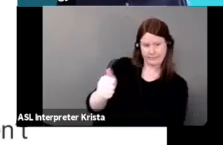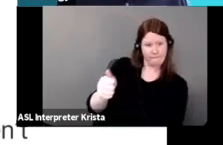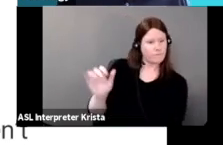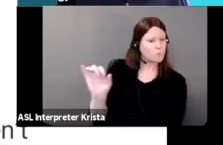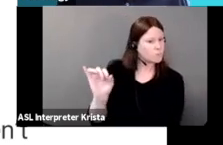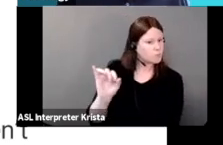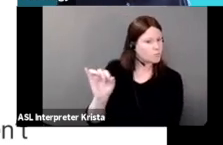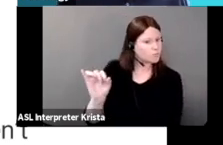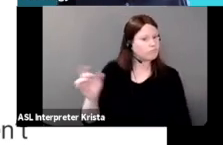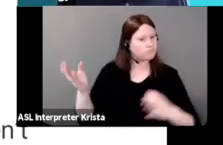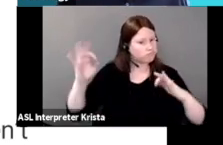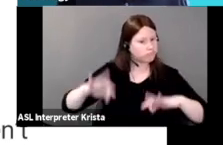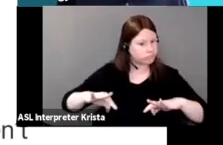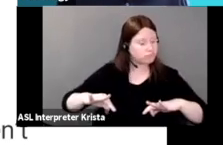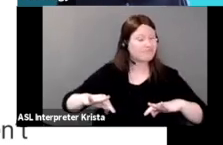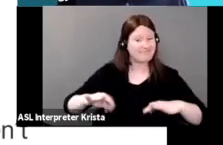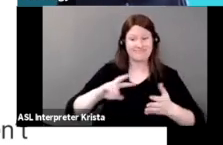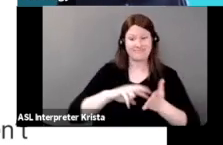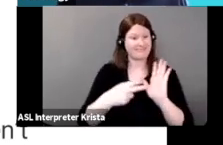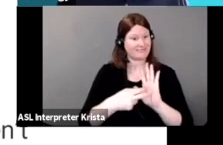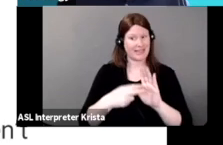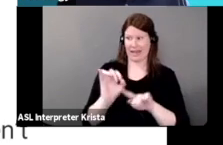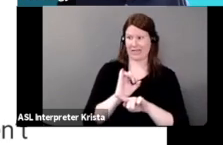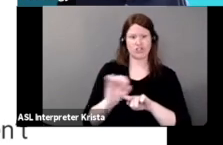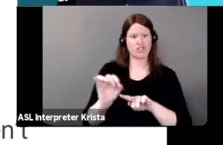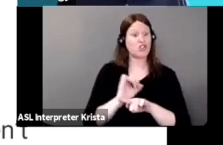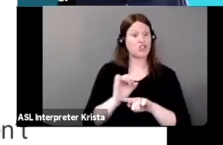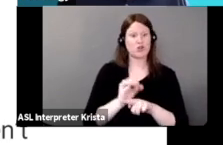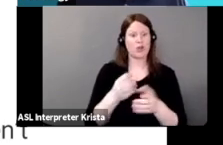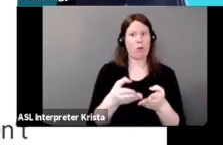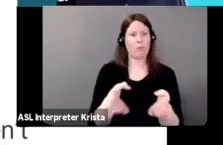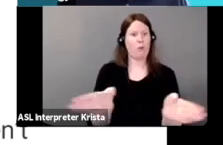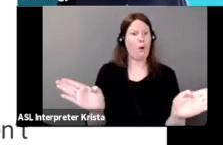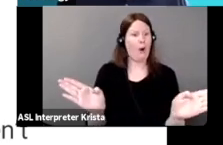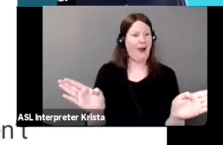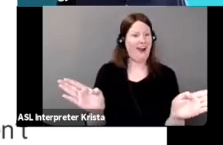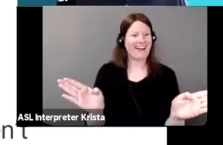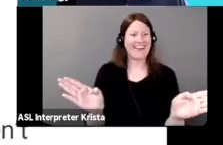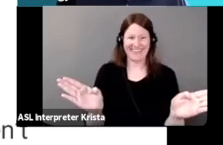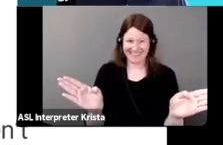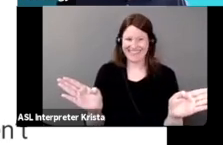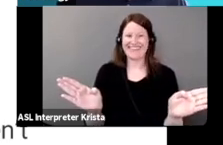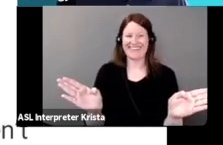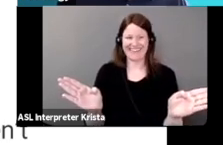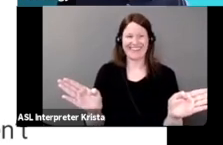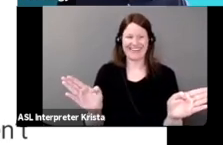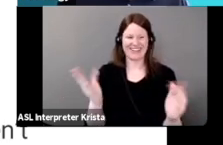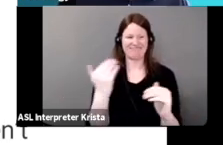else in the industry is now at a disadvantage to the 2 of you. You've reduced the playing field.